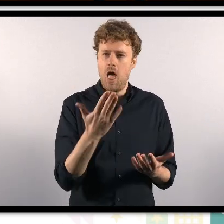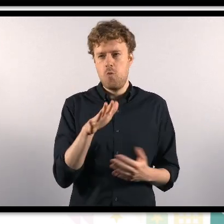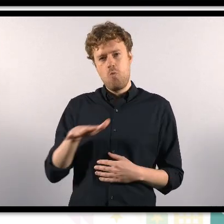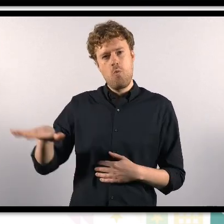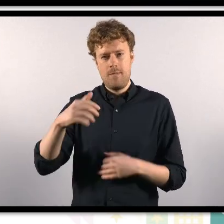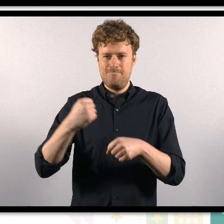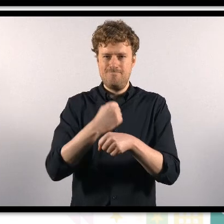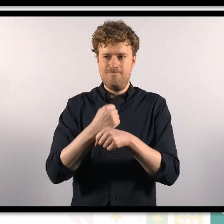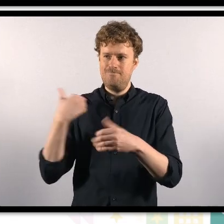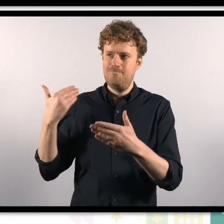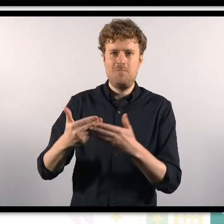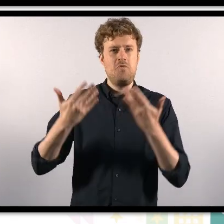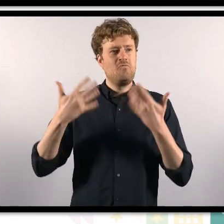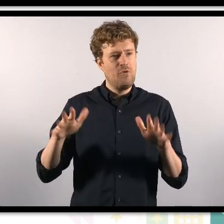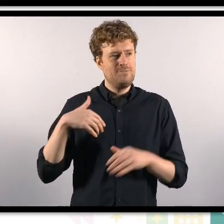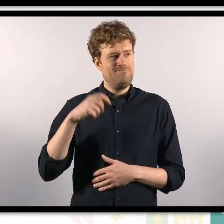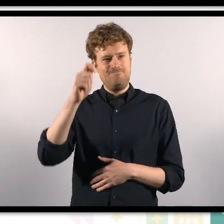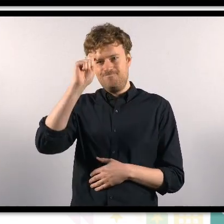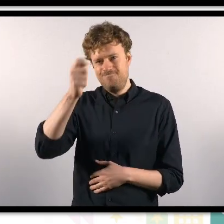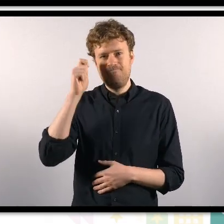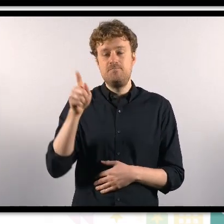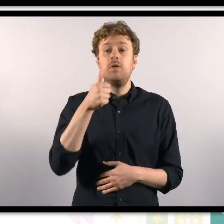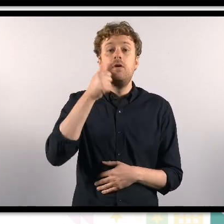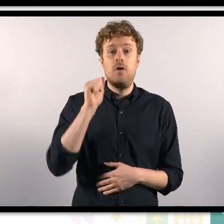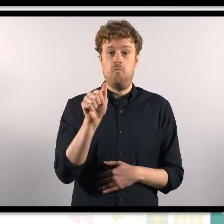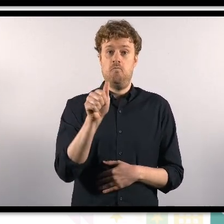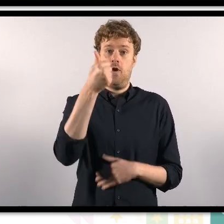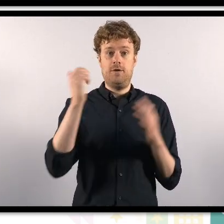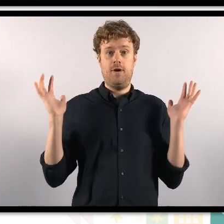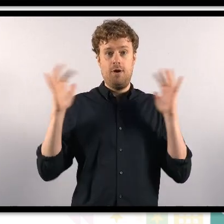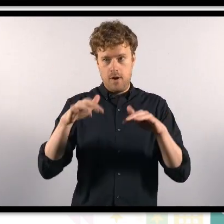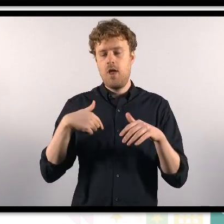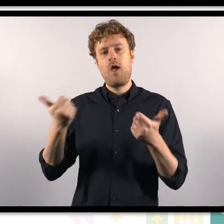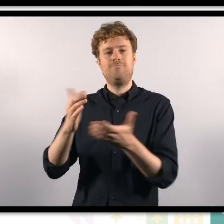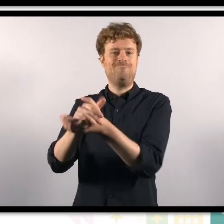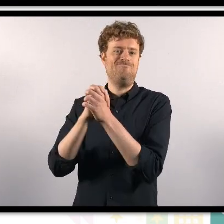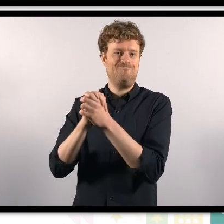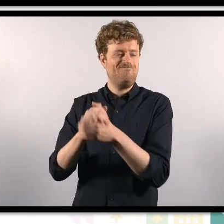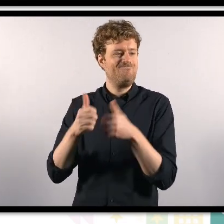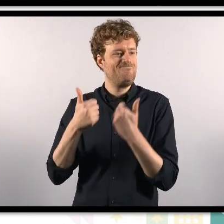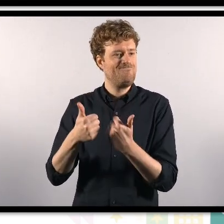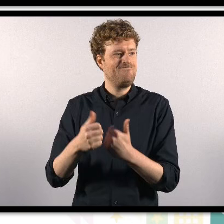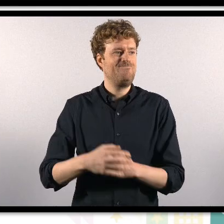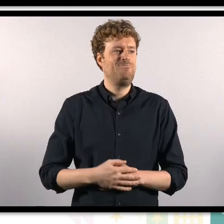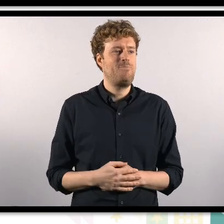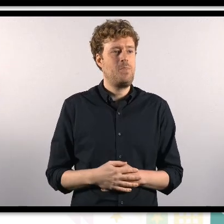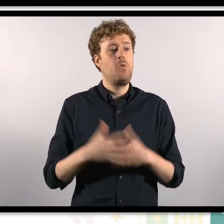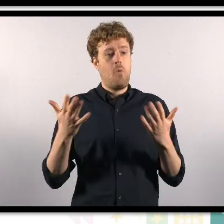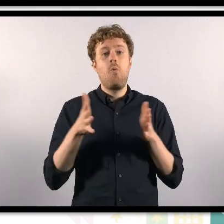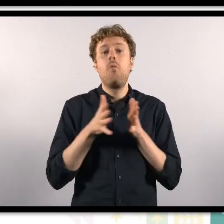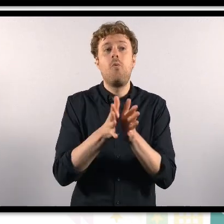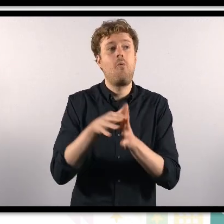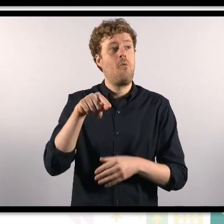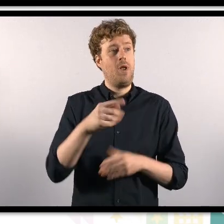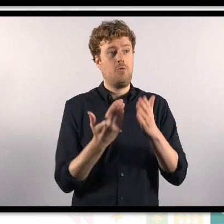Cloud Native annual survey that we put together is put out and downloaded. So you can kind of go take a look at it. We have some updated